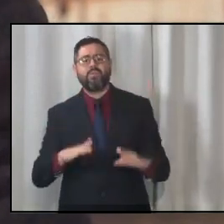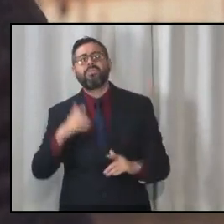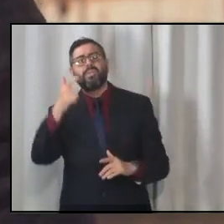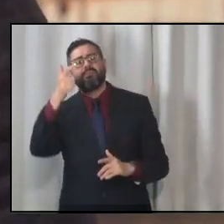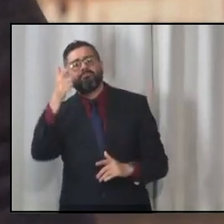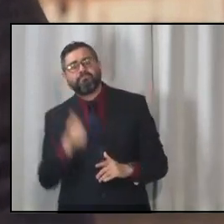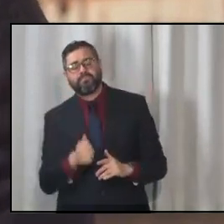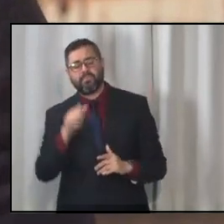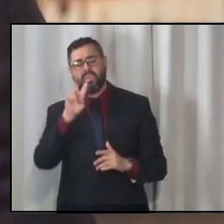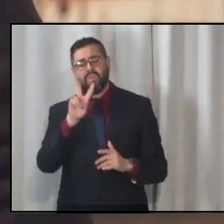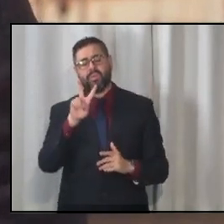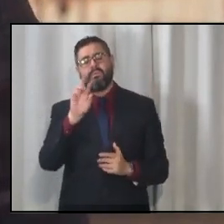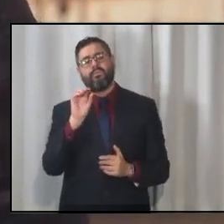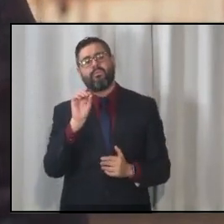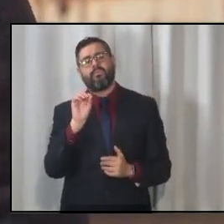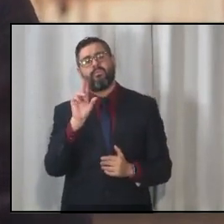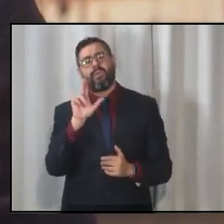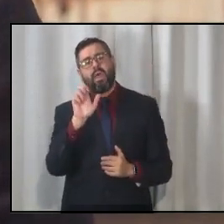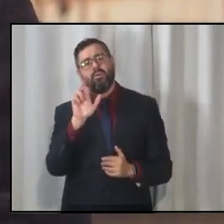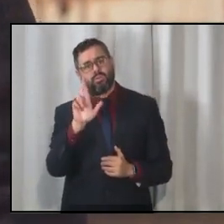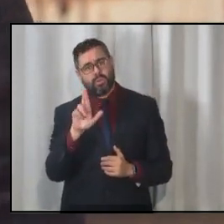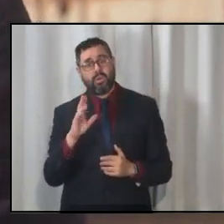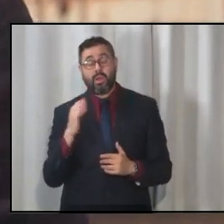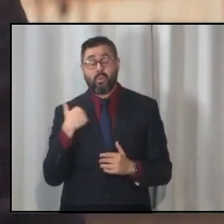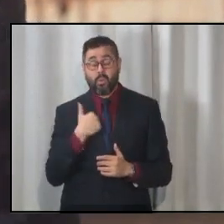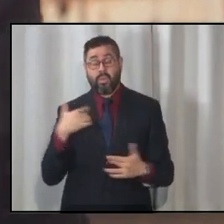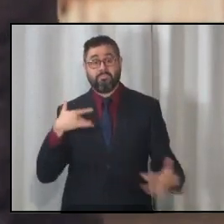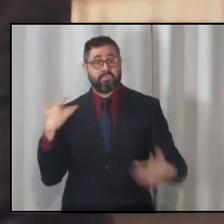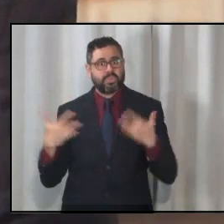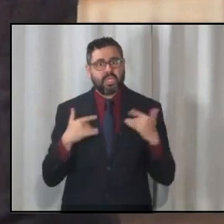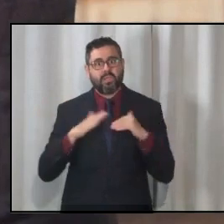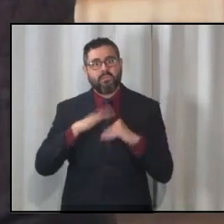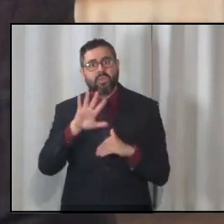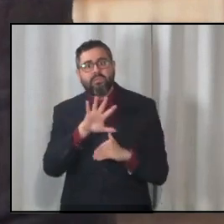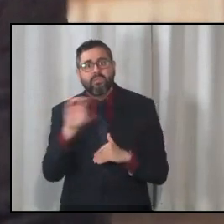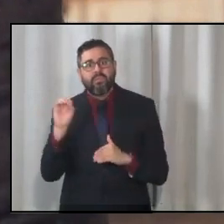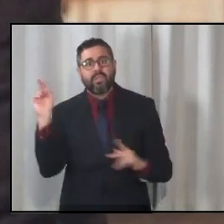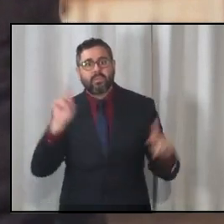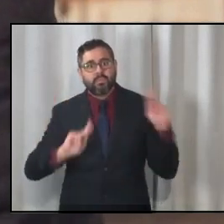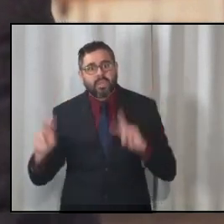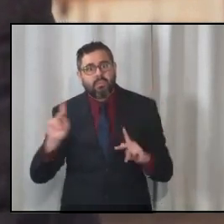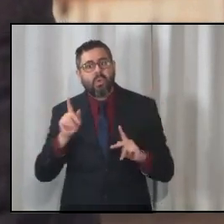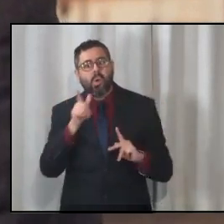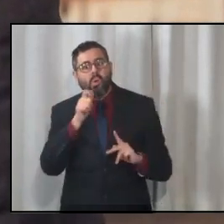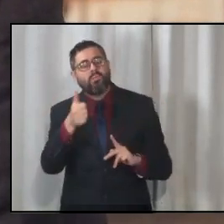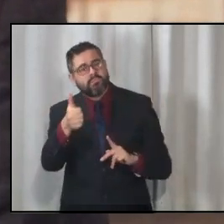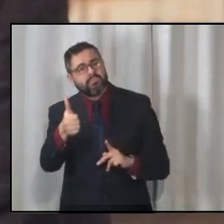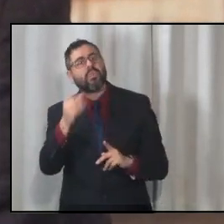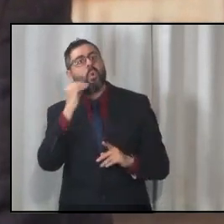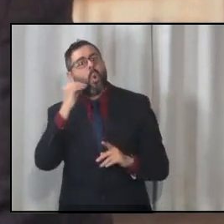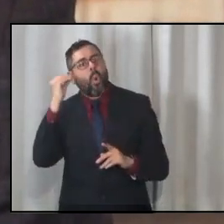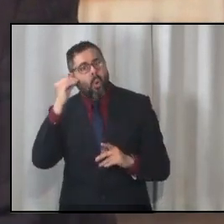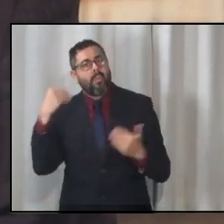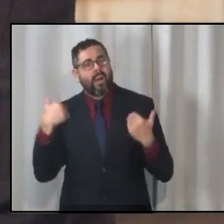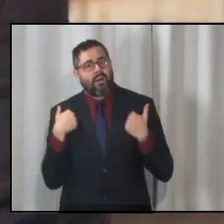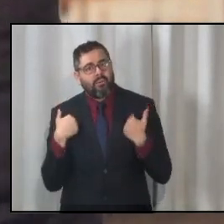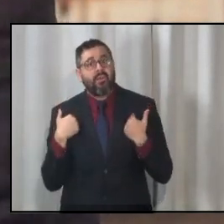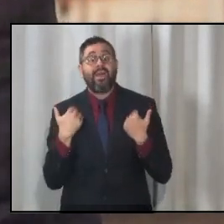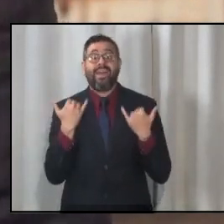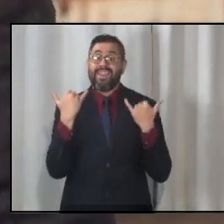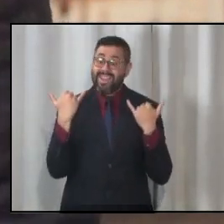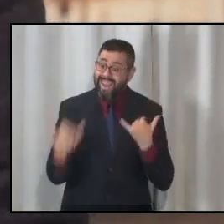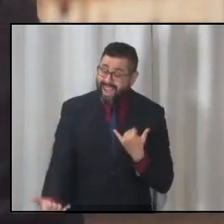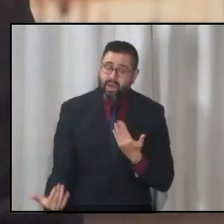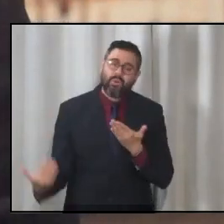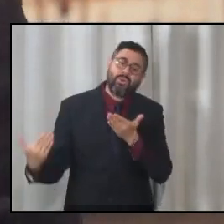proud that more than 50 providers and community members showed up to this meeting to learn more, and as a result, a number of new housing providers